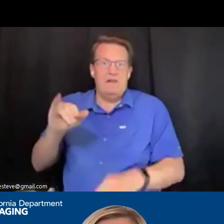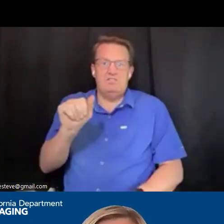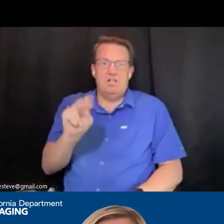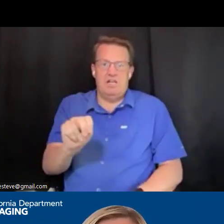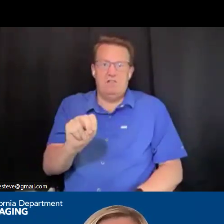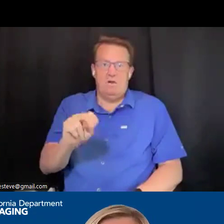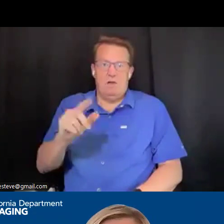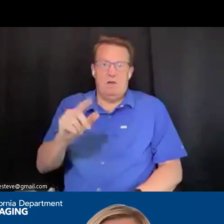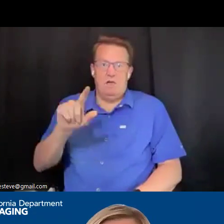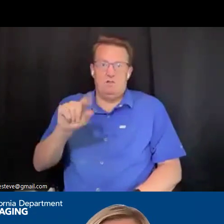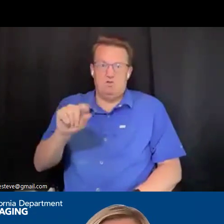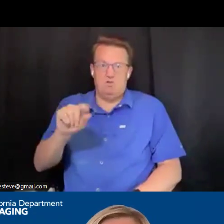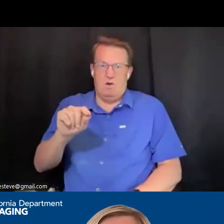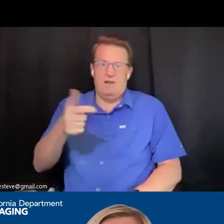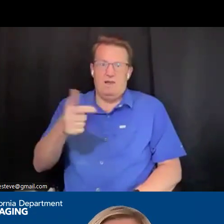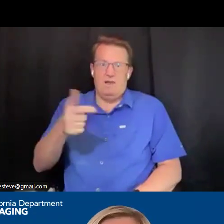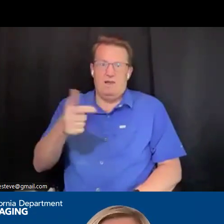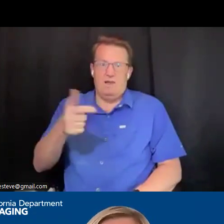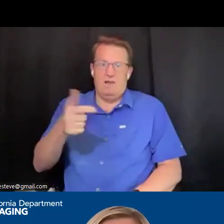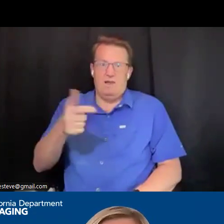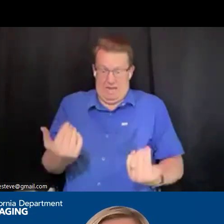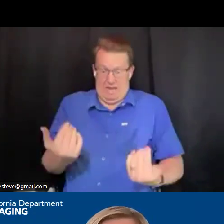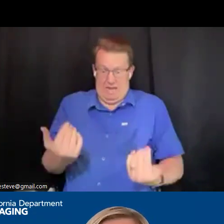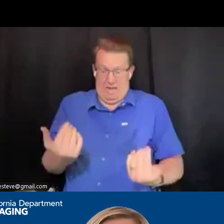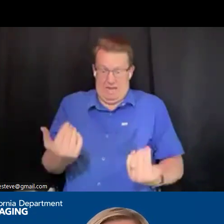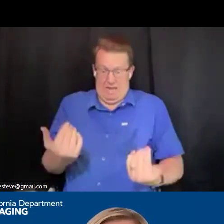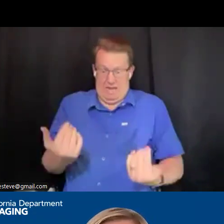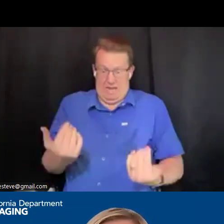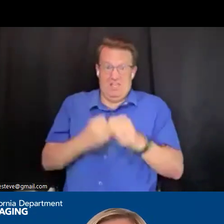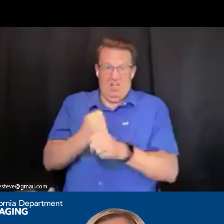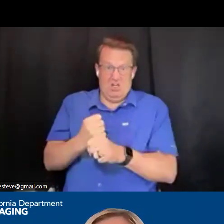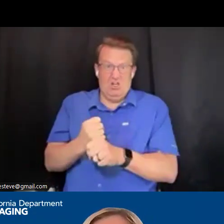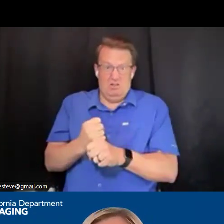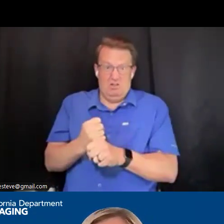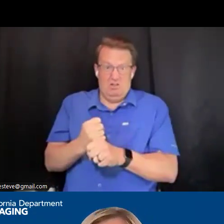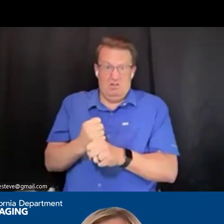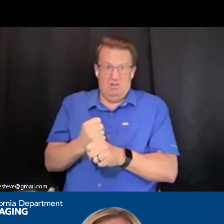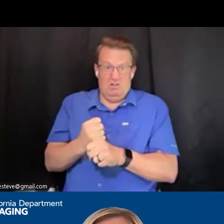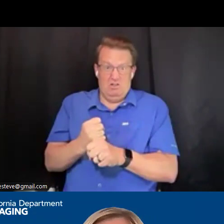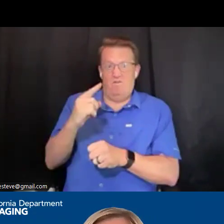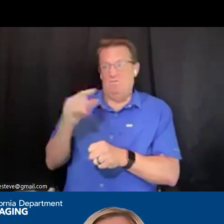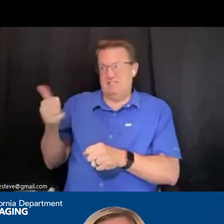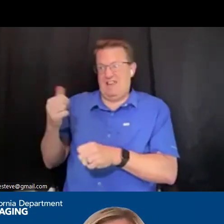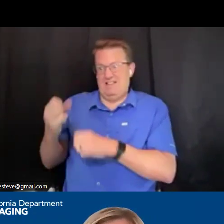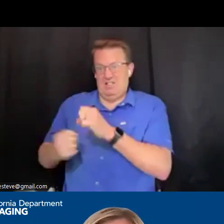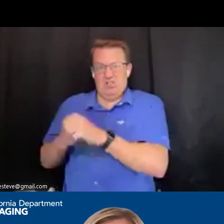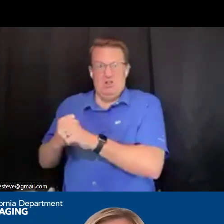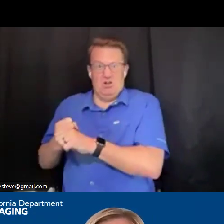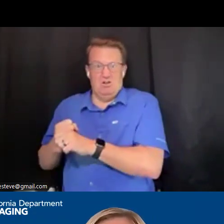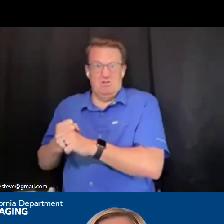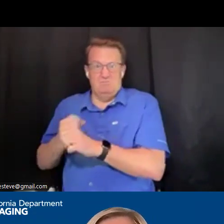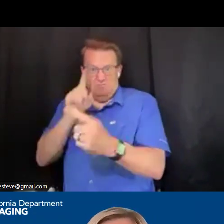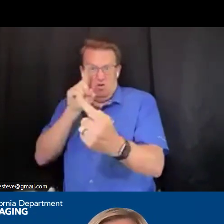We're now in the 5th year of this 10-year blueprint for our state. And every year there have been